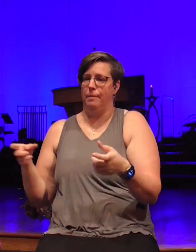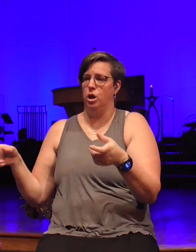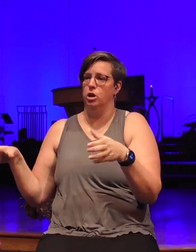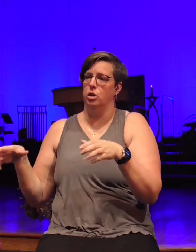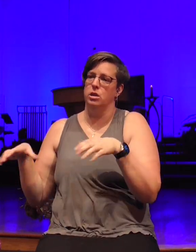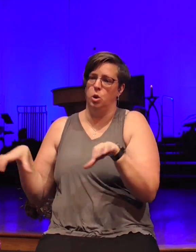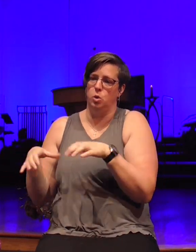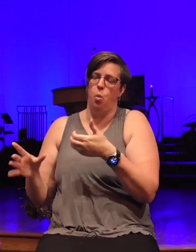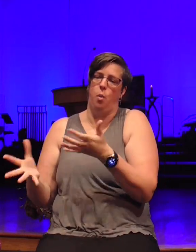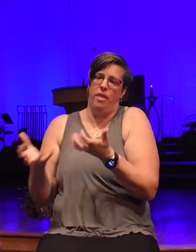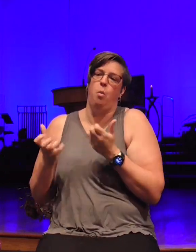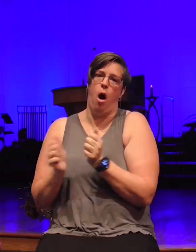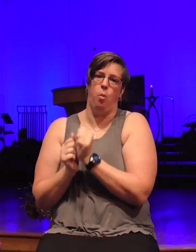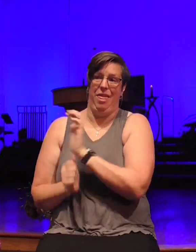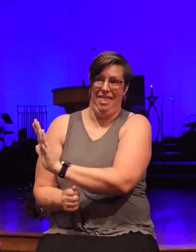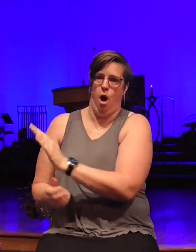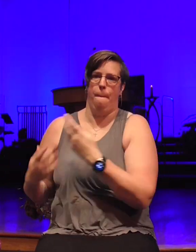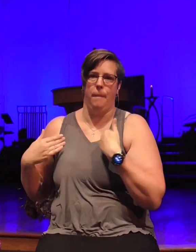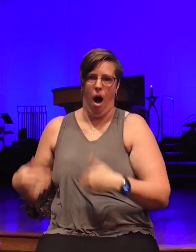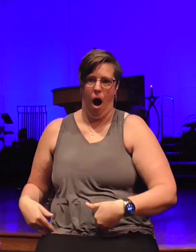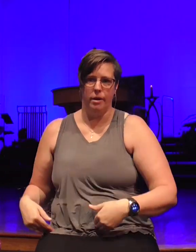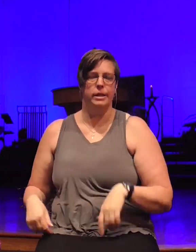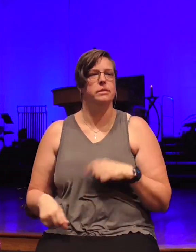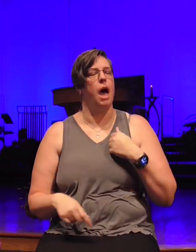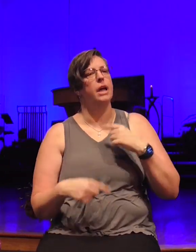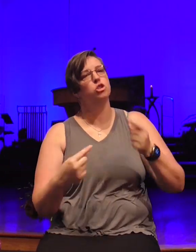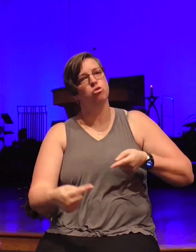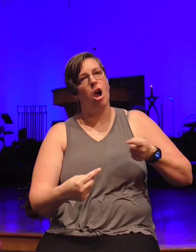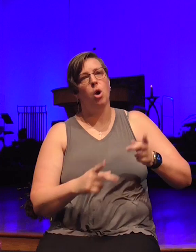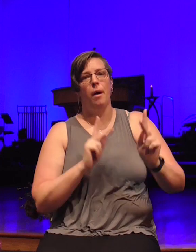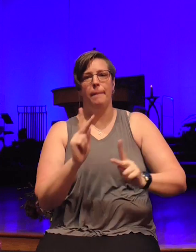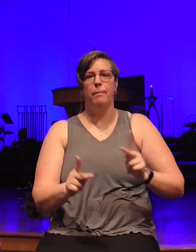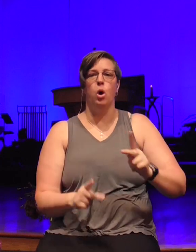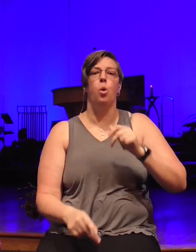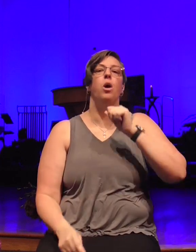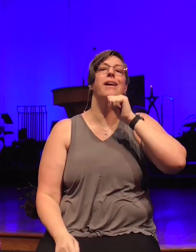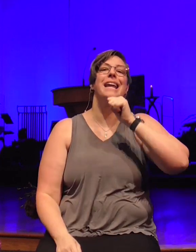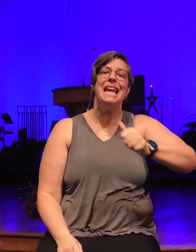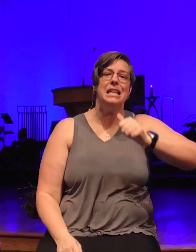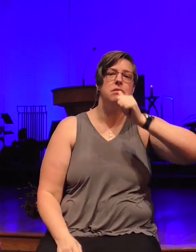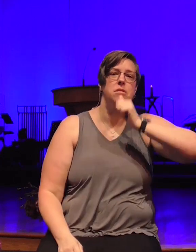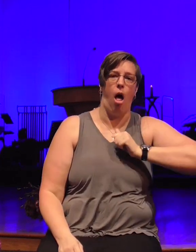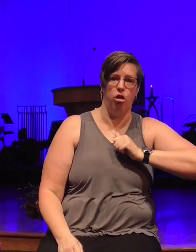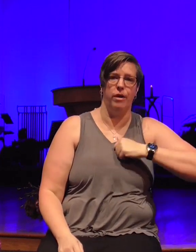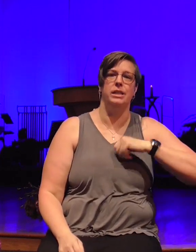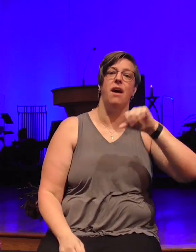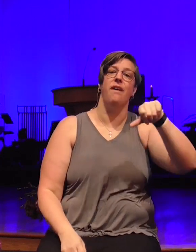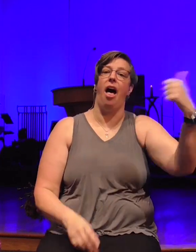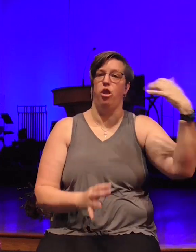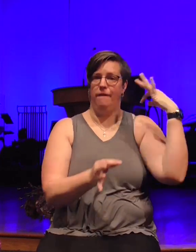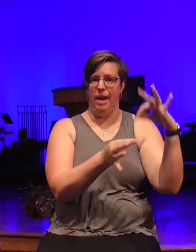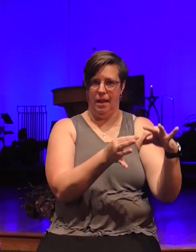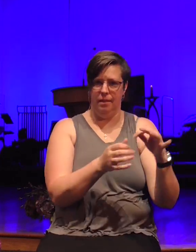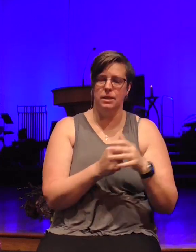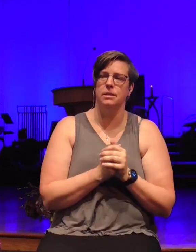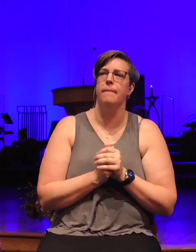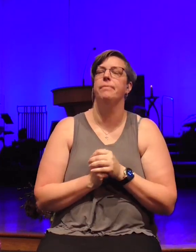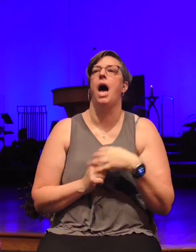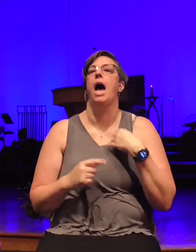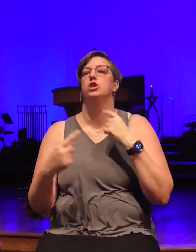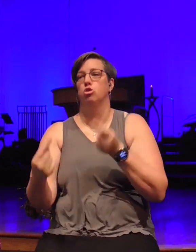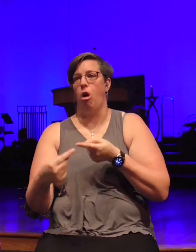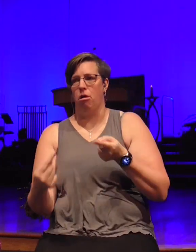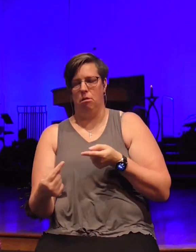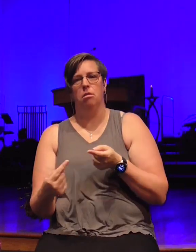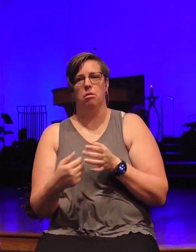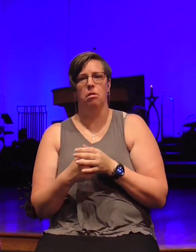who are intolerant of other faith traditions and can't let people just be free to practice their own faith tradition. I struggle with